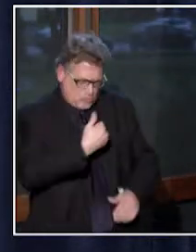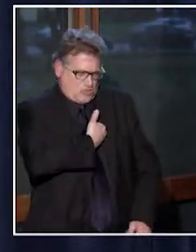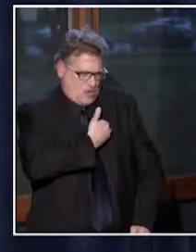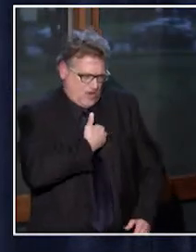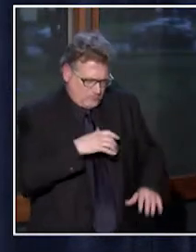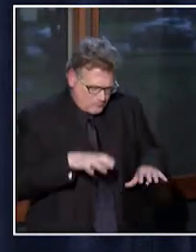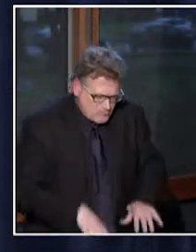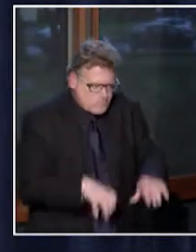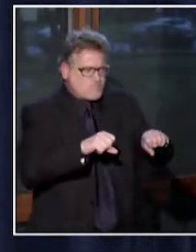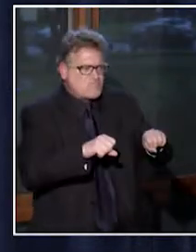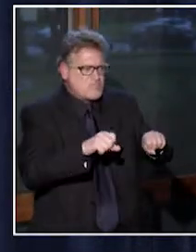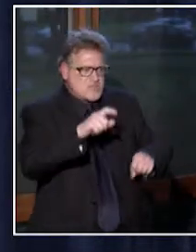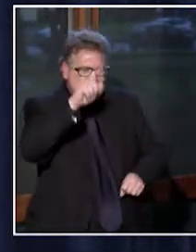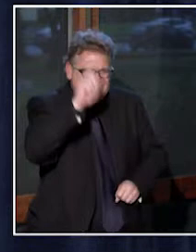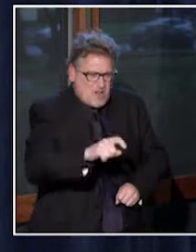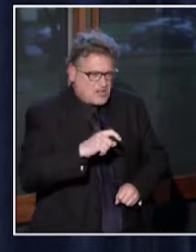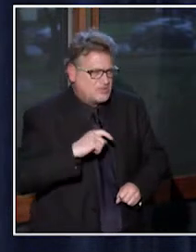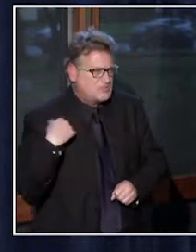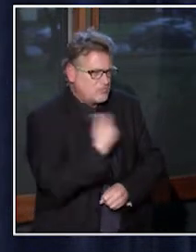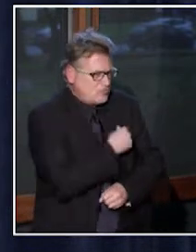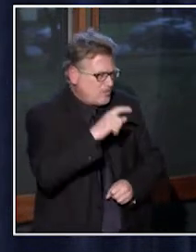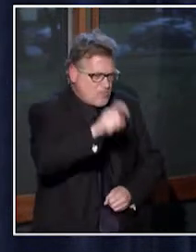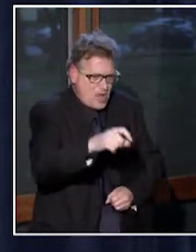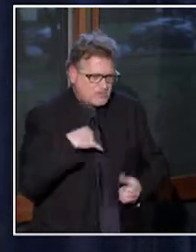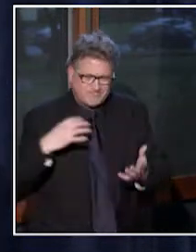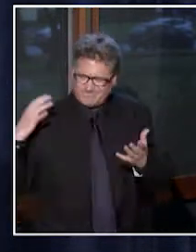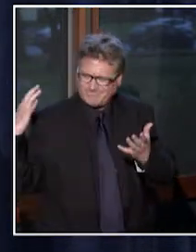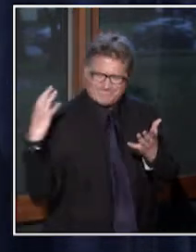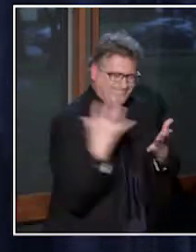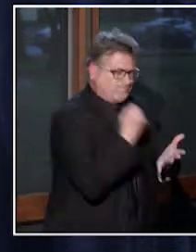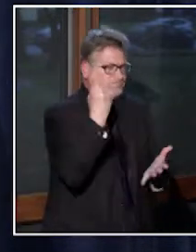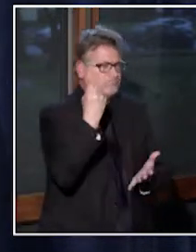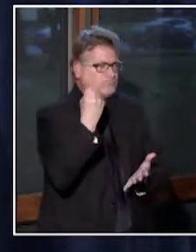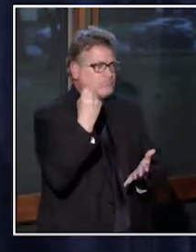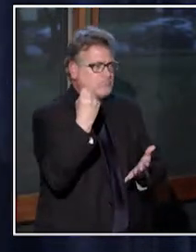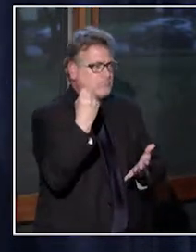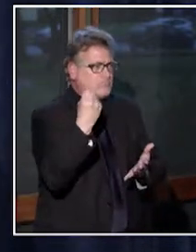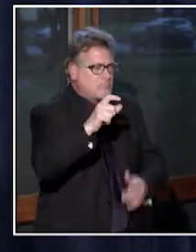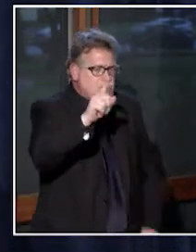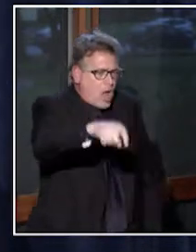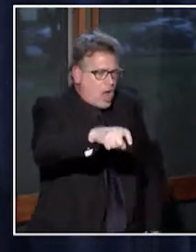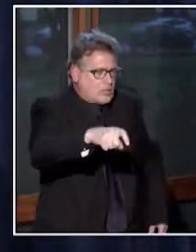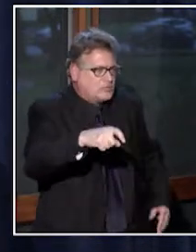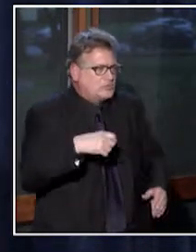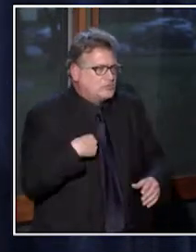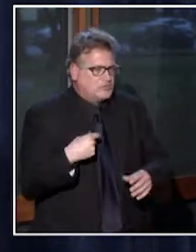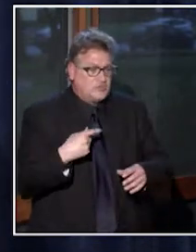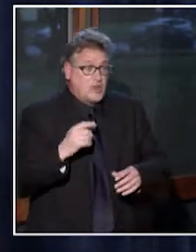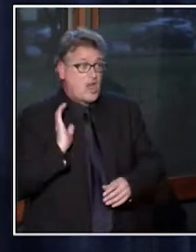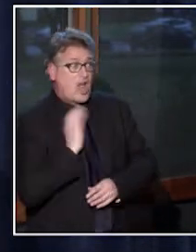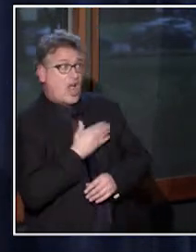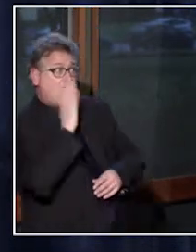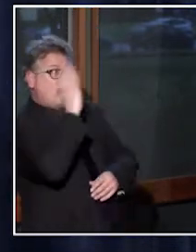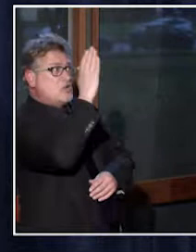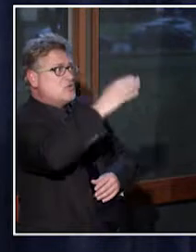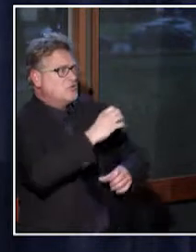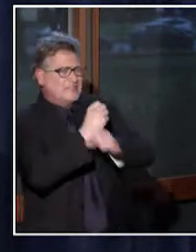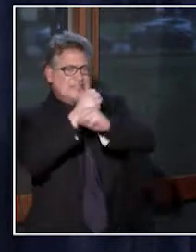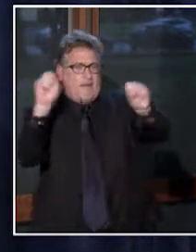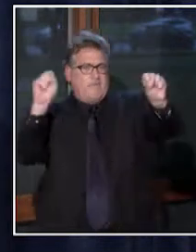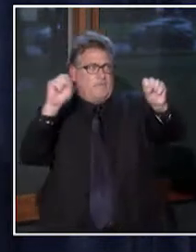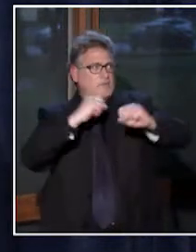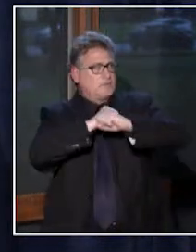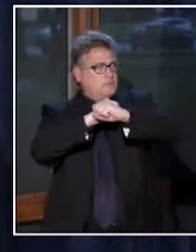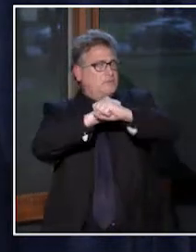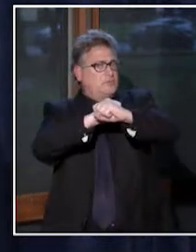have to seize the opportunity to secure our own future according to